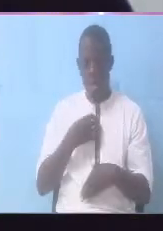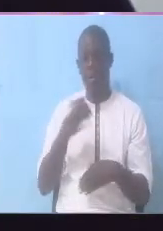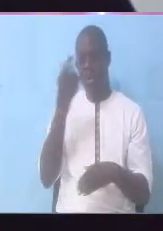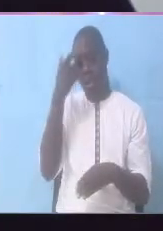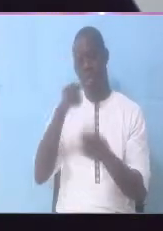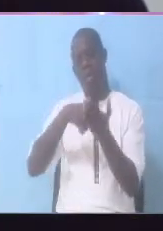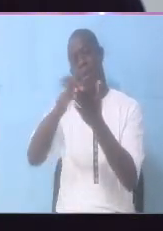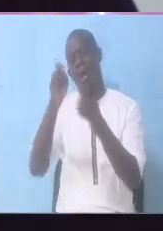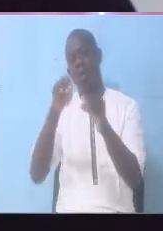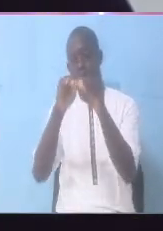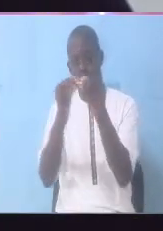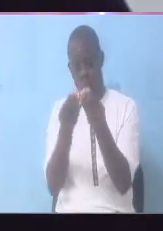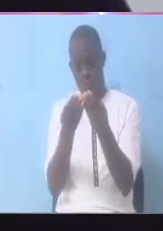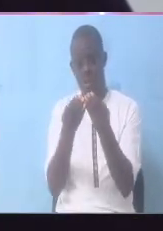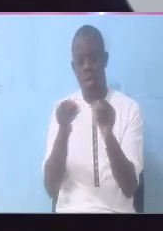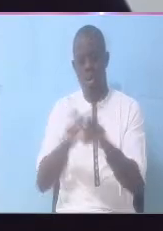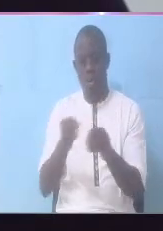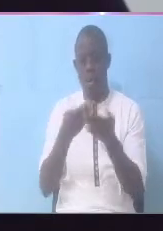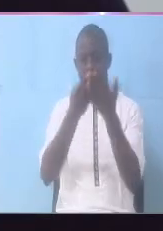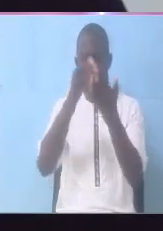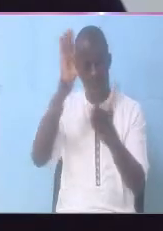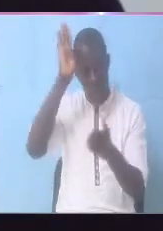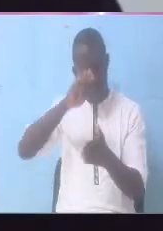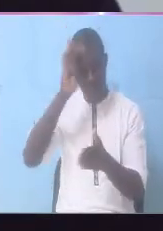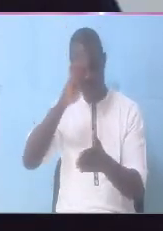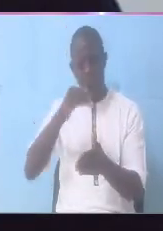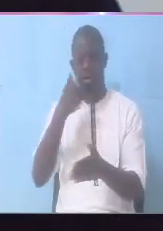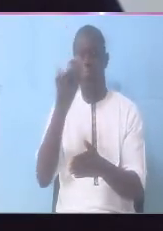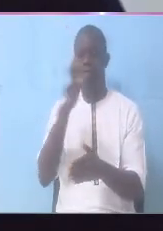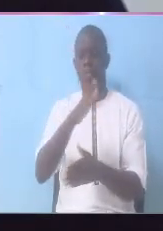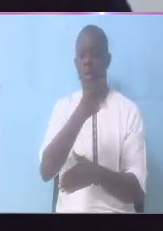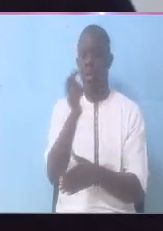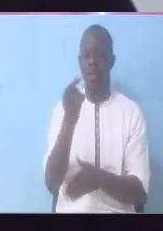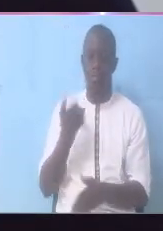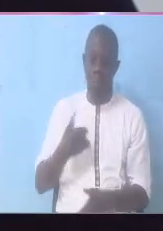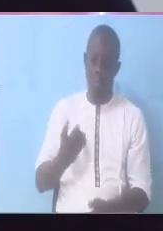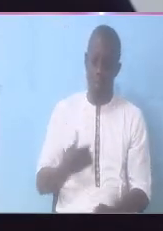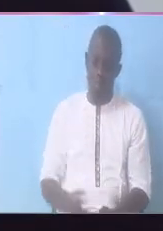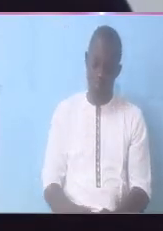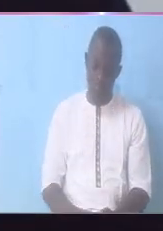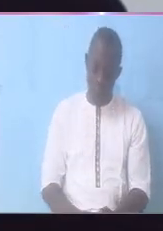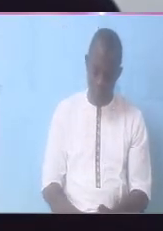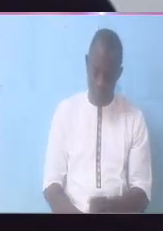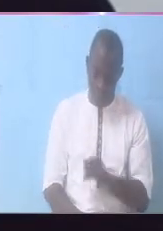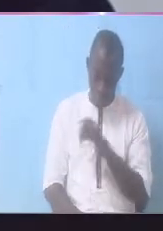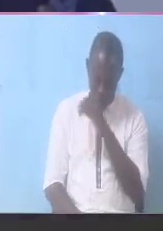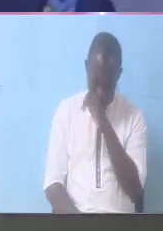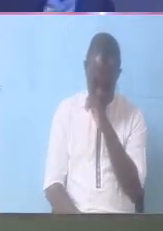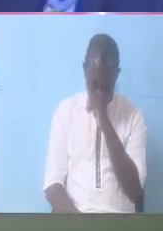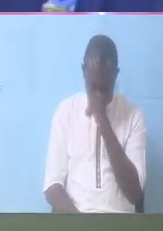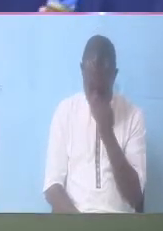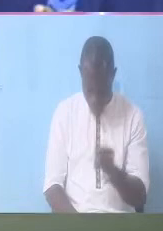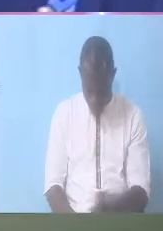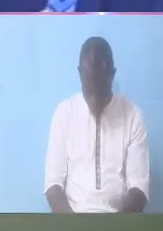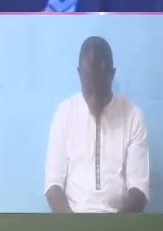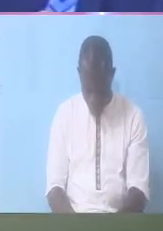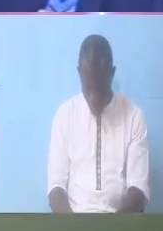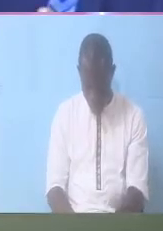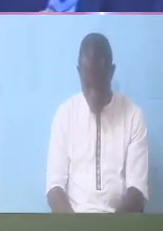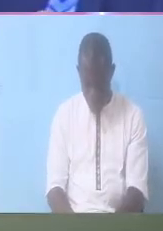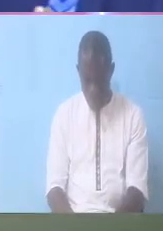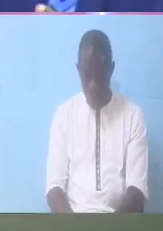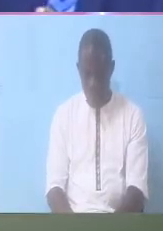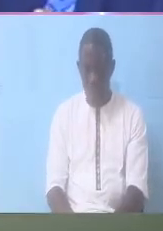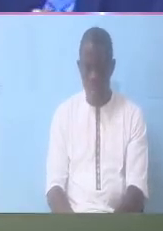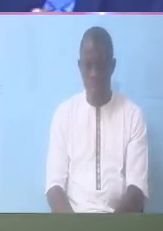nyo saba ko do man so dañu tem ko en ko den man du sojari ala pour kana bua kantola bua de mala kantola den jo en kafre sojari ala pour